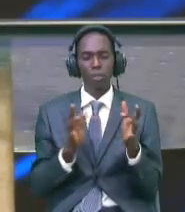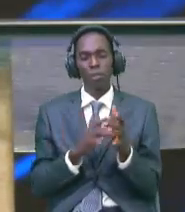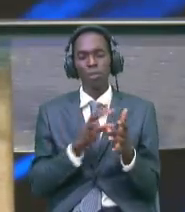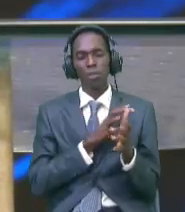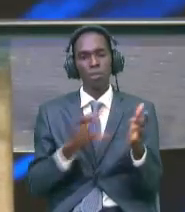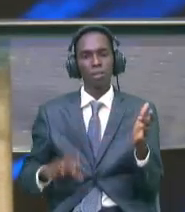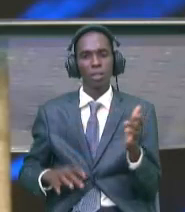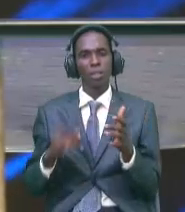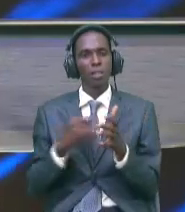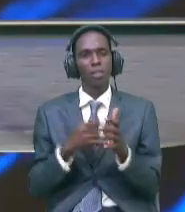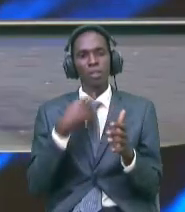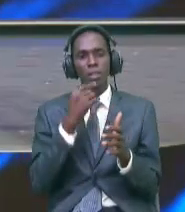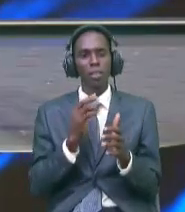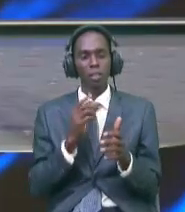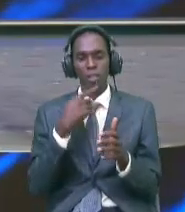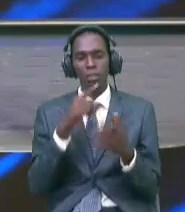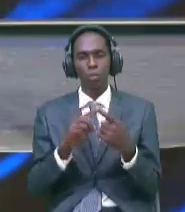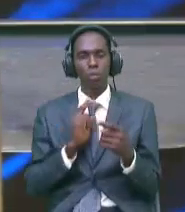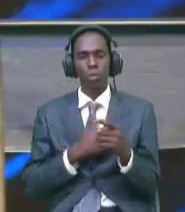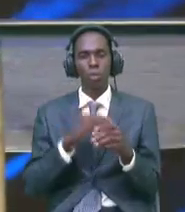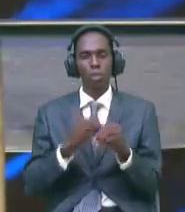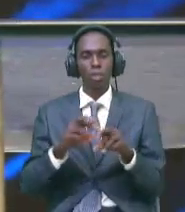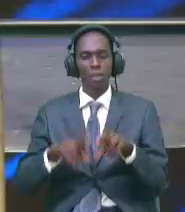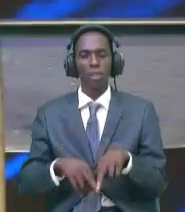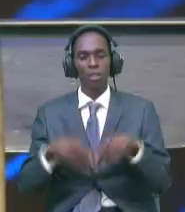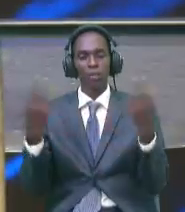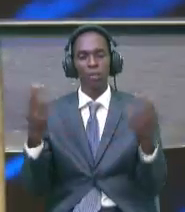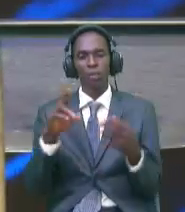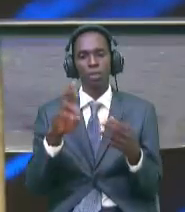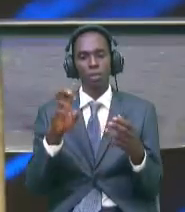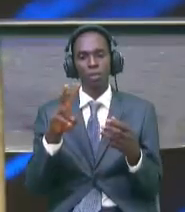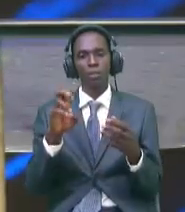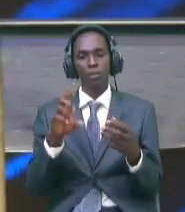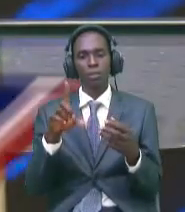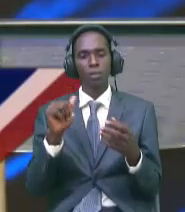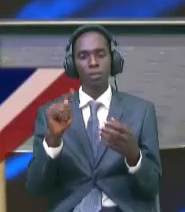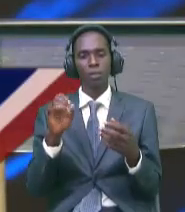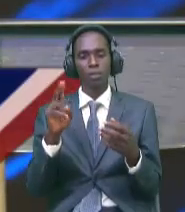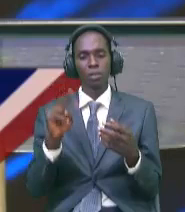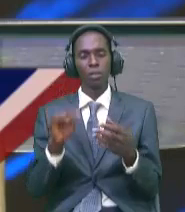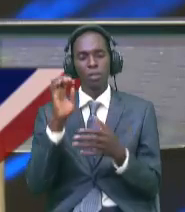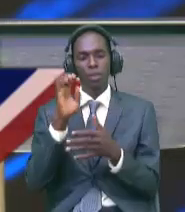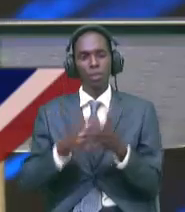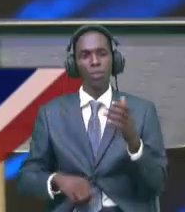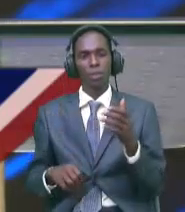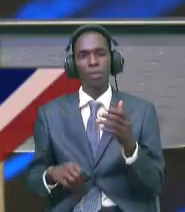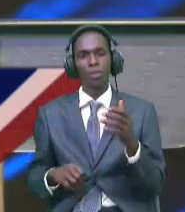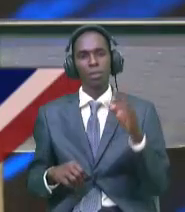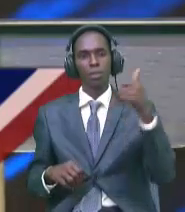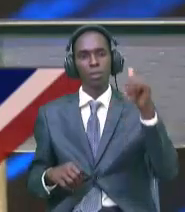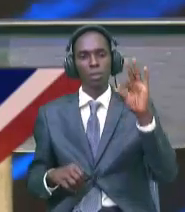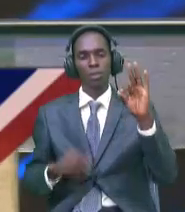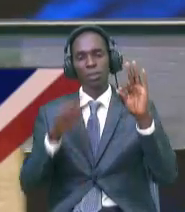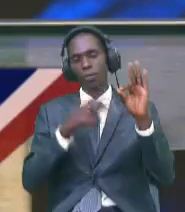It tells us in Revelation chapter 19, reading from verse 7. Revelation chapter 19, reading from